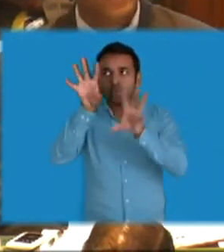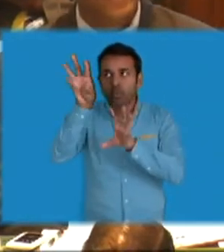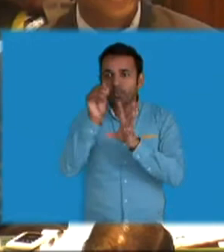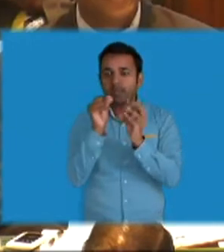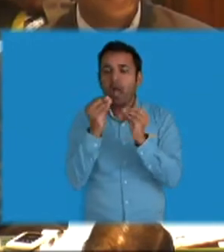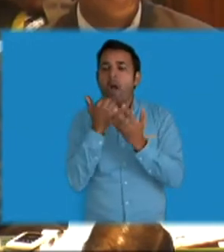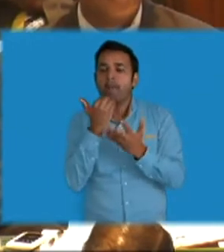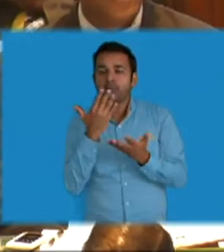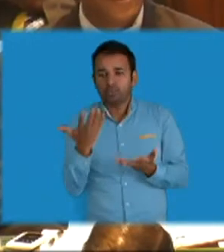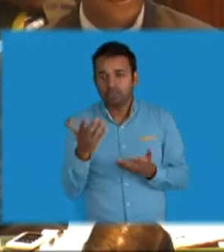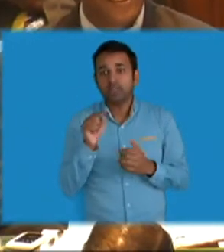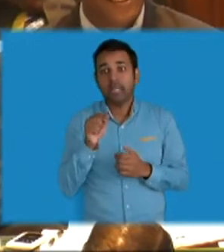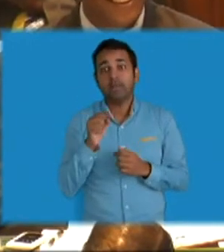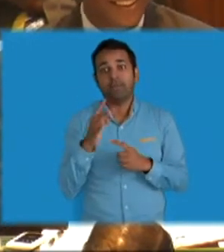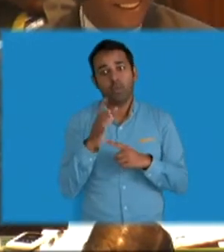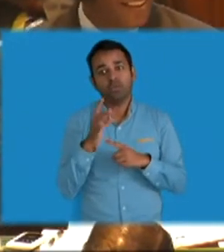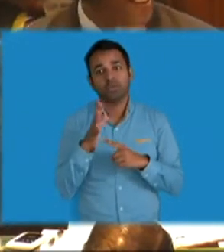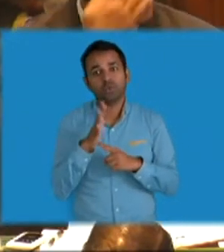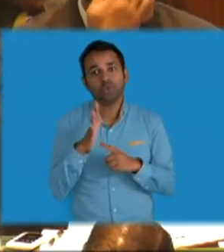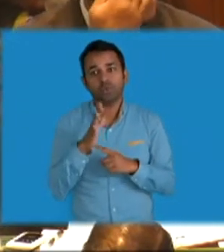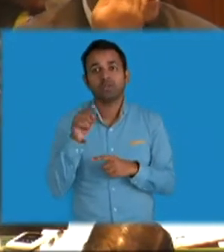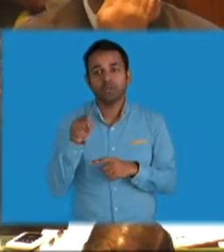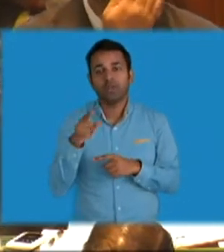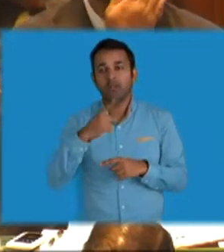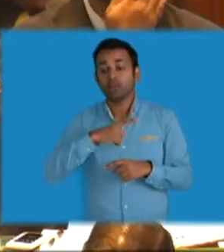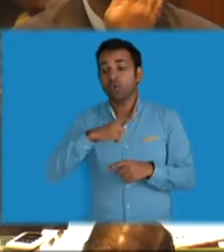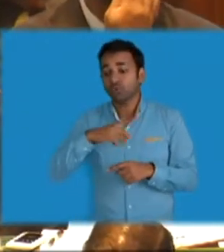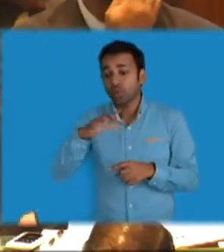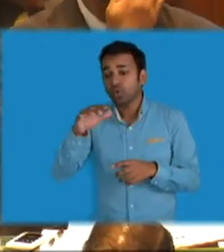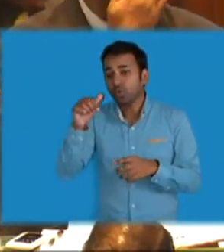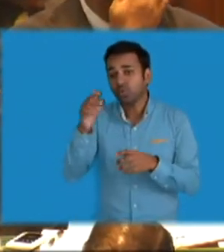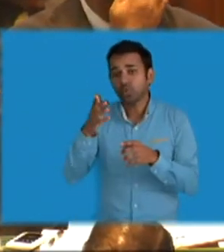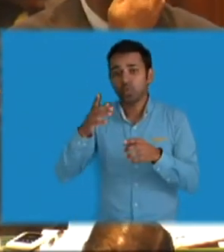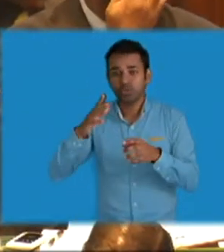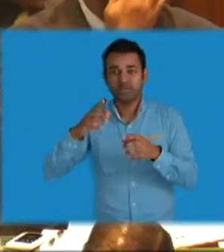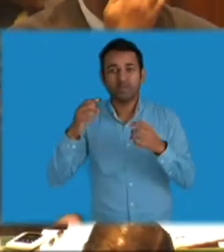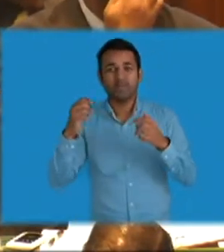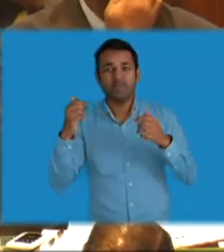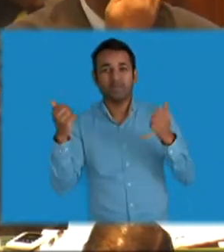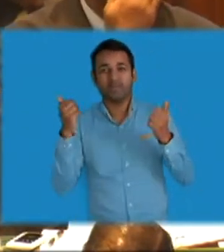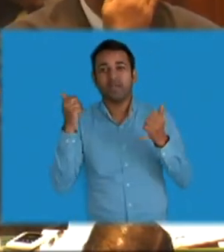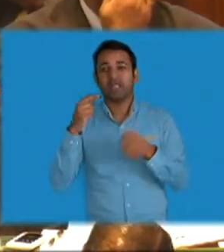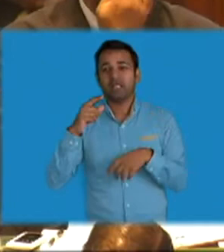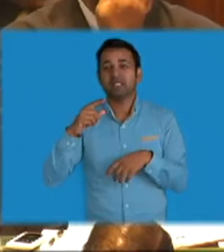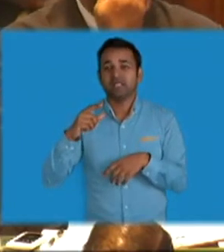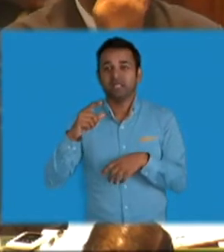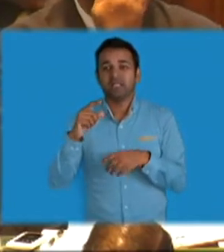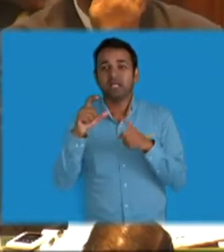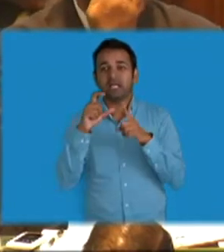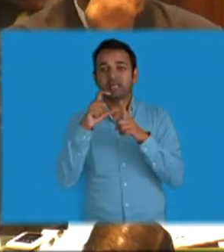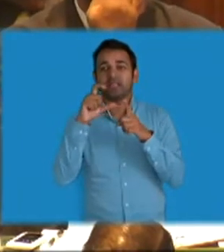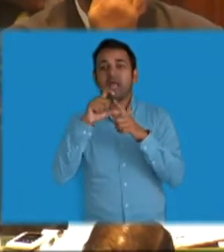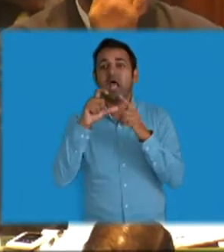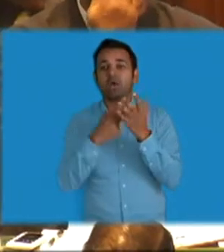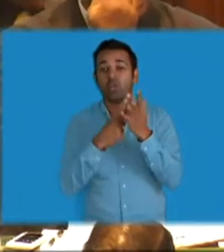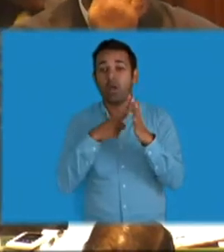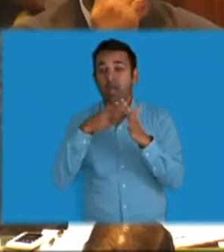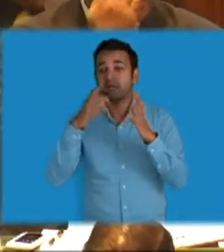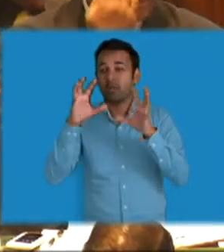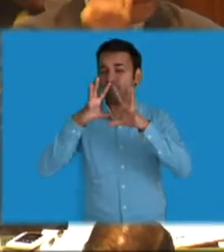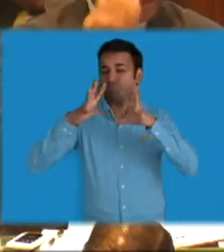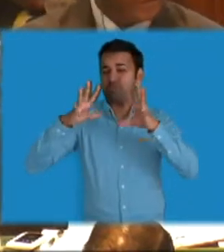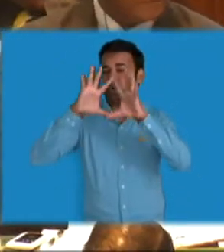indigenous species like the Ndakua, 6 or 5 people can go around that has been there